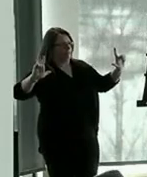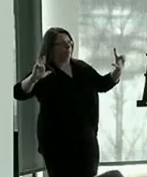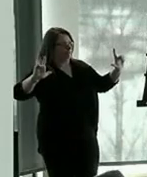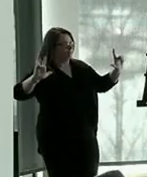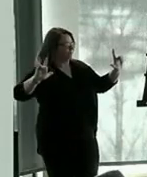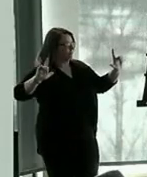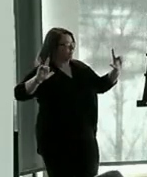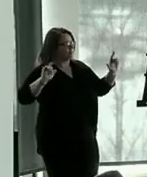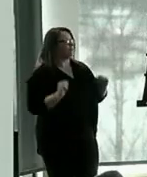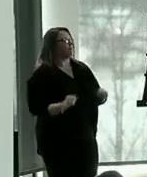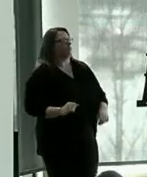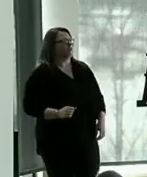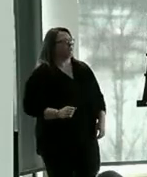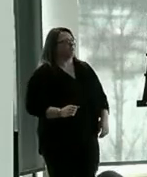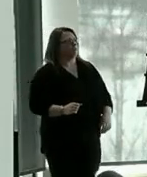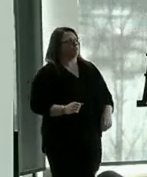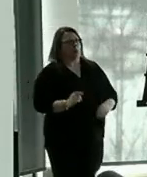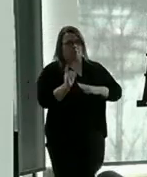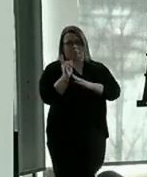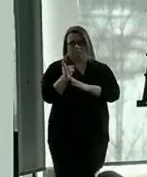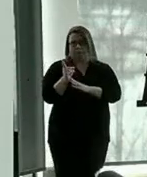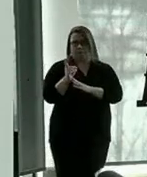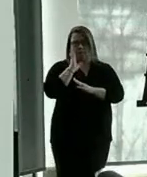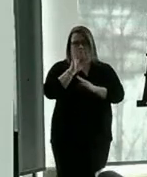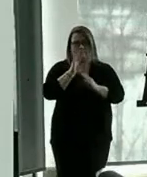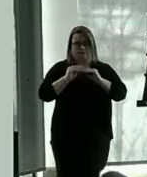Give him a moment. He said give him a moment.